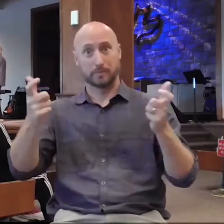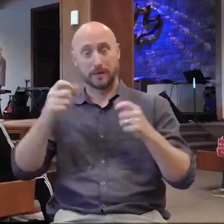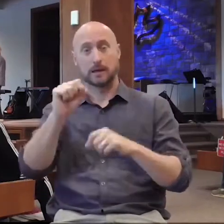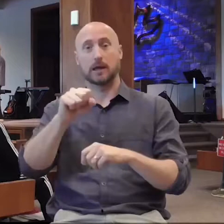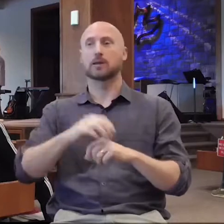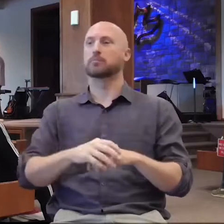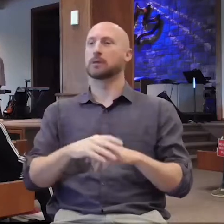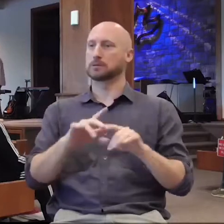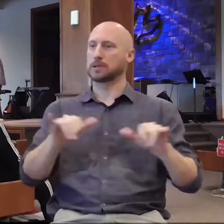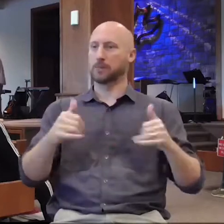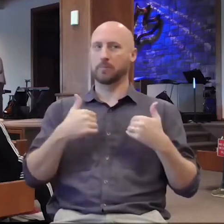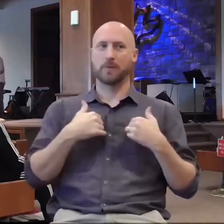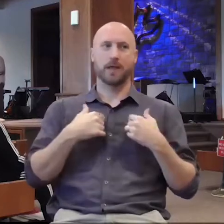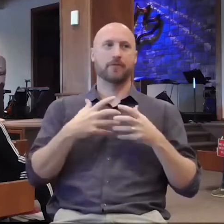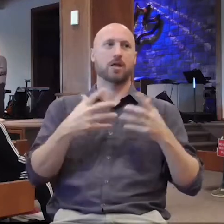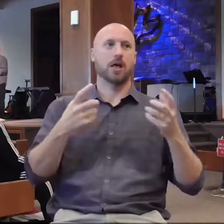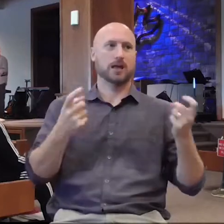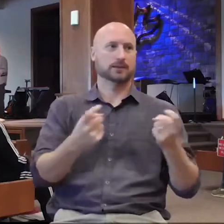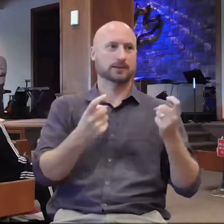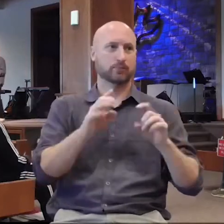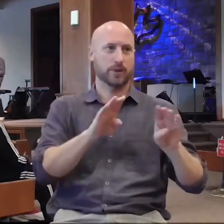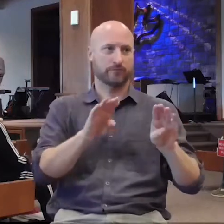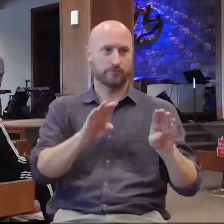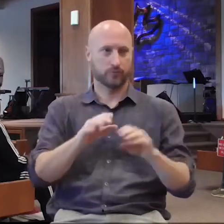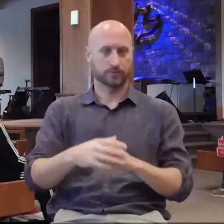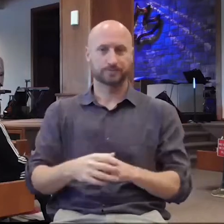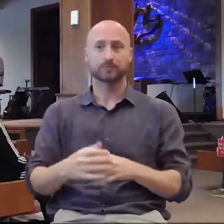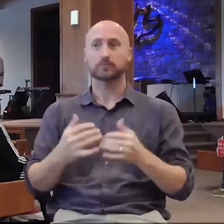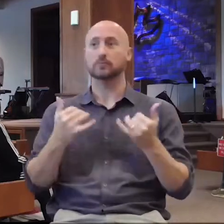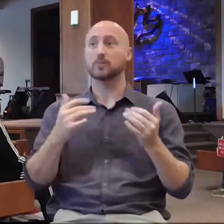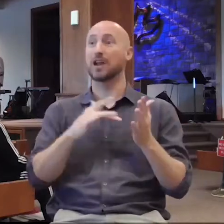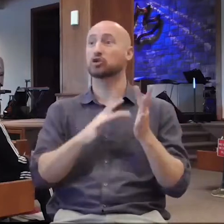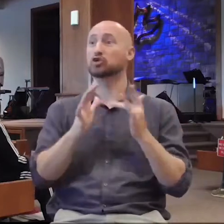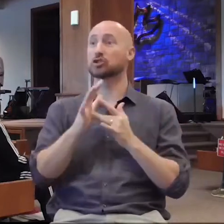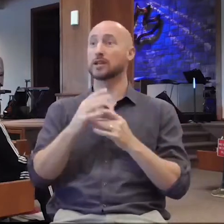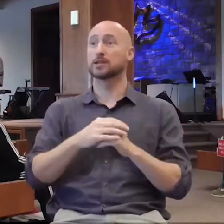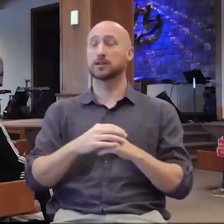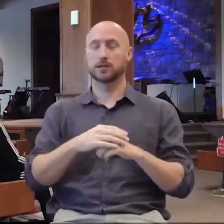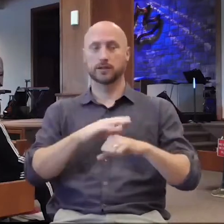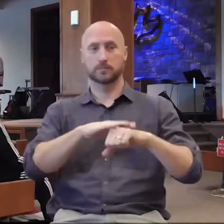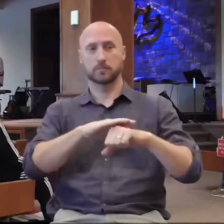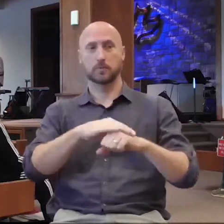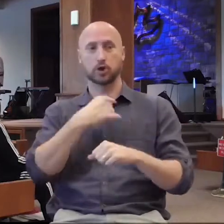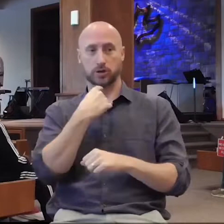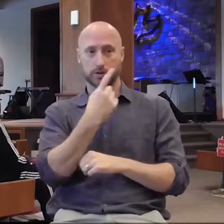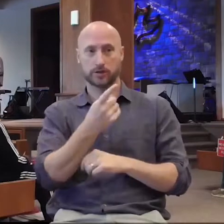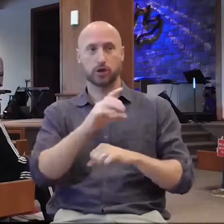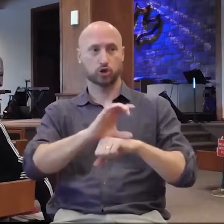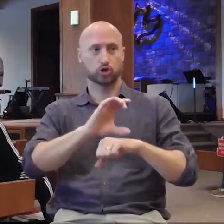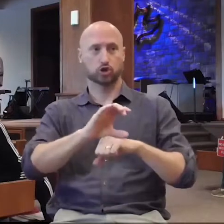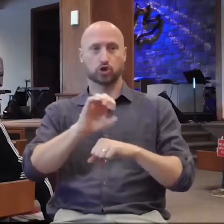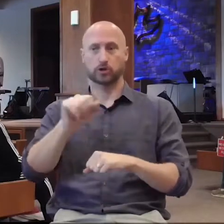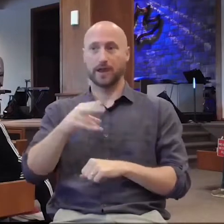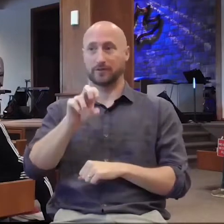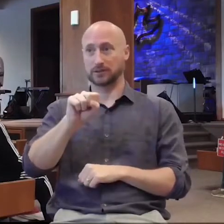is speaking now to this church at Ephesus.